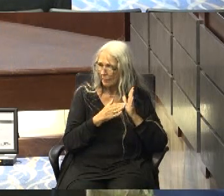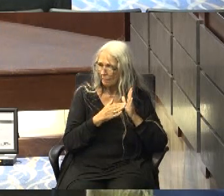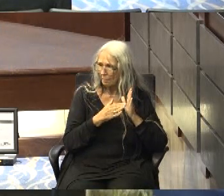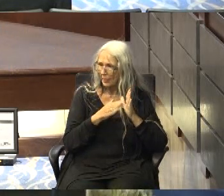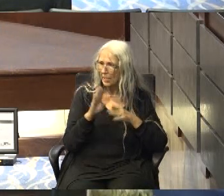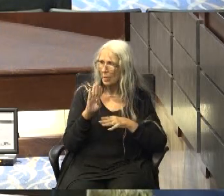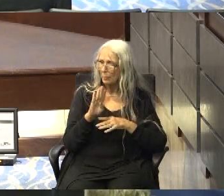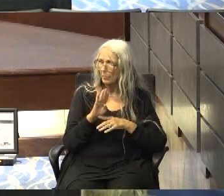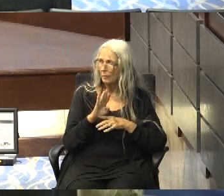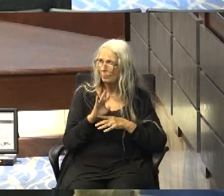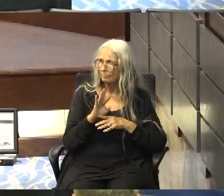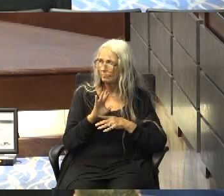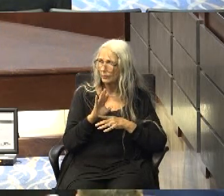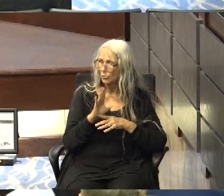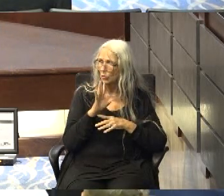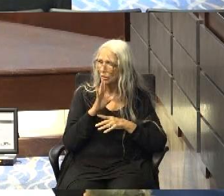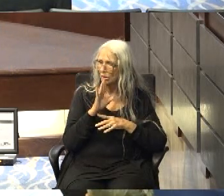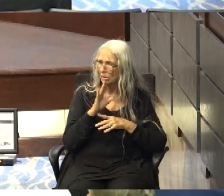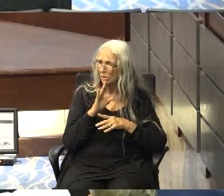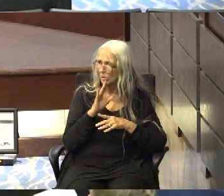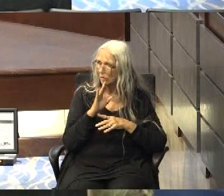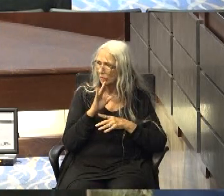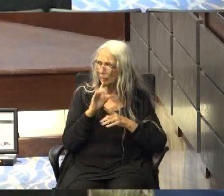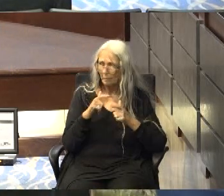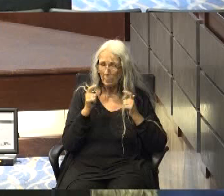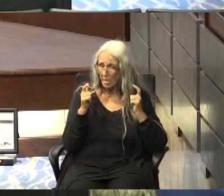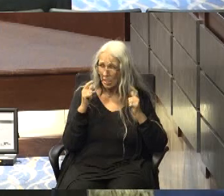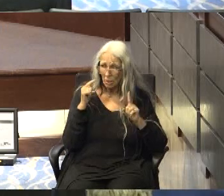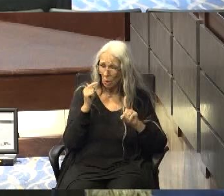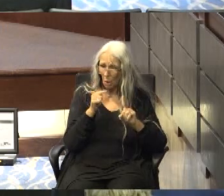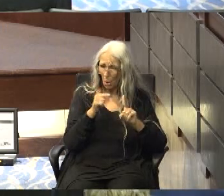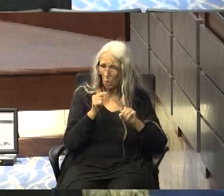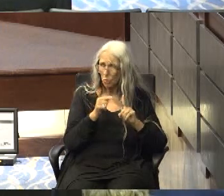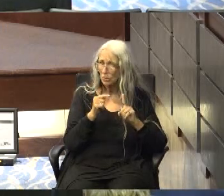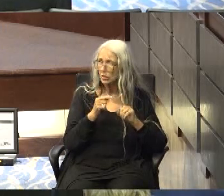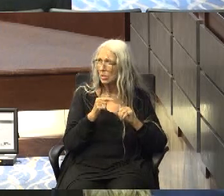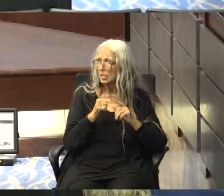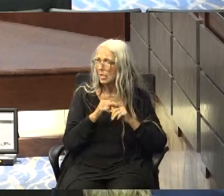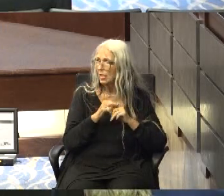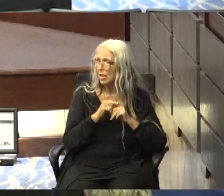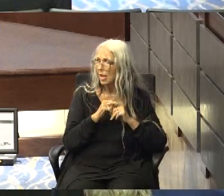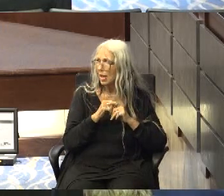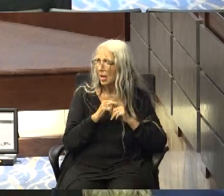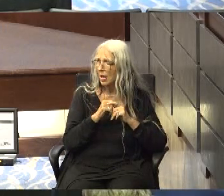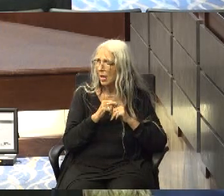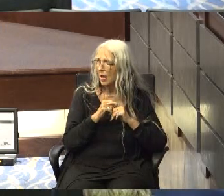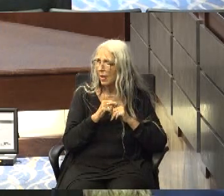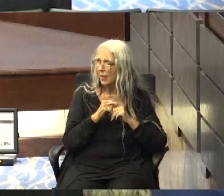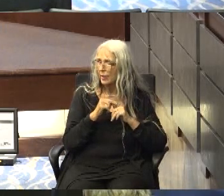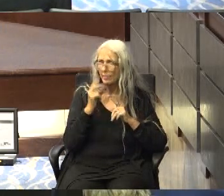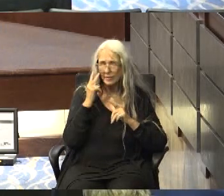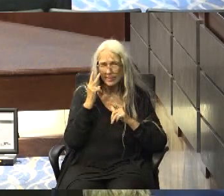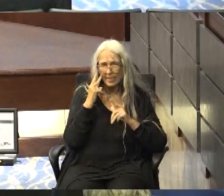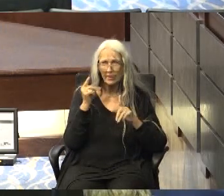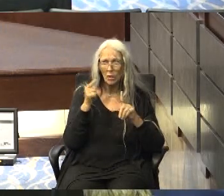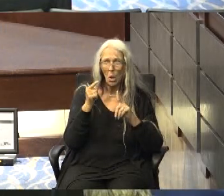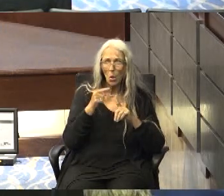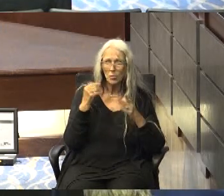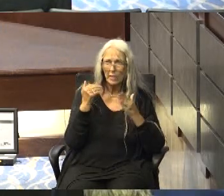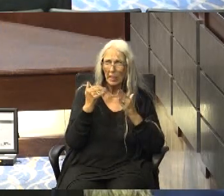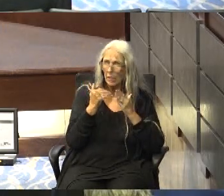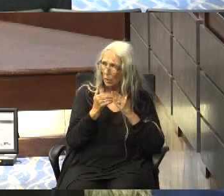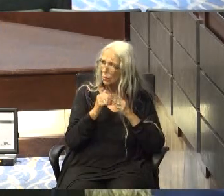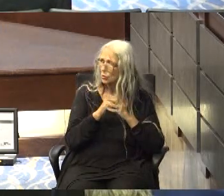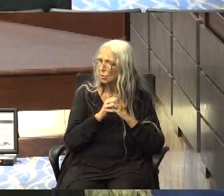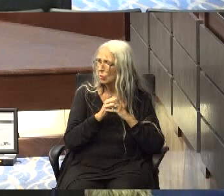in a business, you talk about big, hairy, audacious goals. I think we're seeing these goals kind of at least get grounded here a little bit, or putting